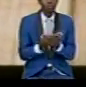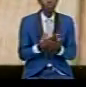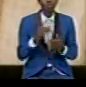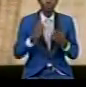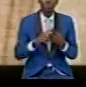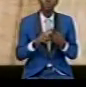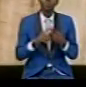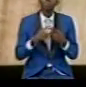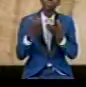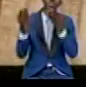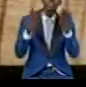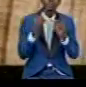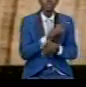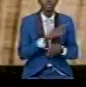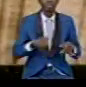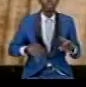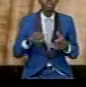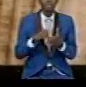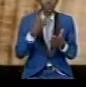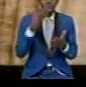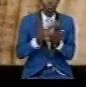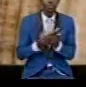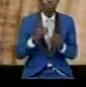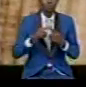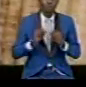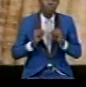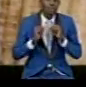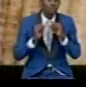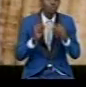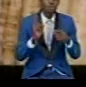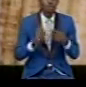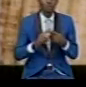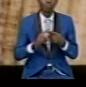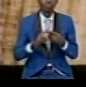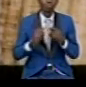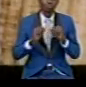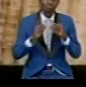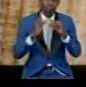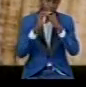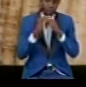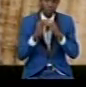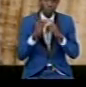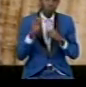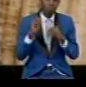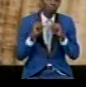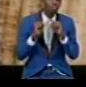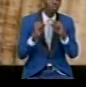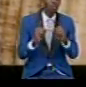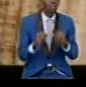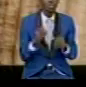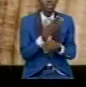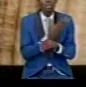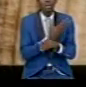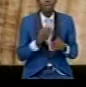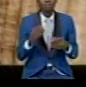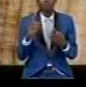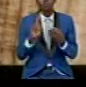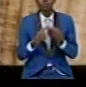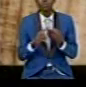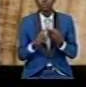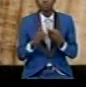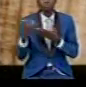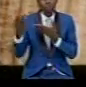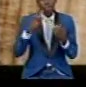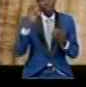pays to keep on preaching and to keep on pushing on and to keep on persuading those seekers so they come